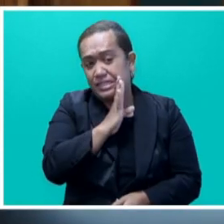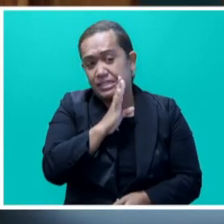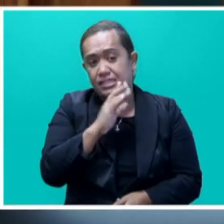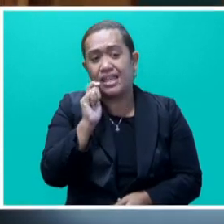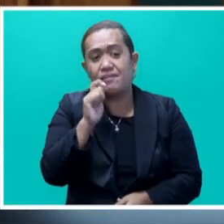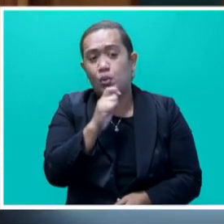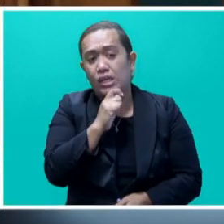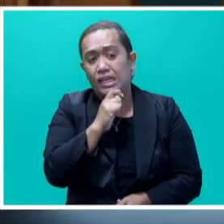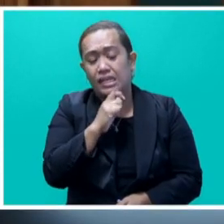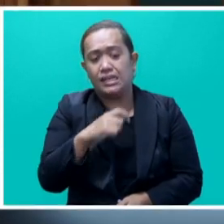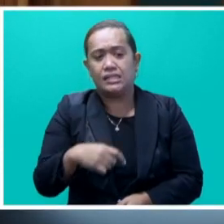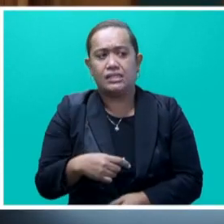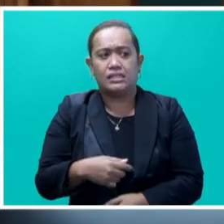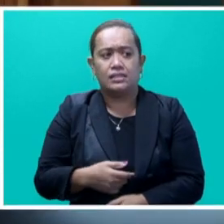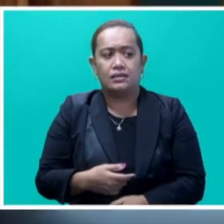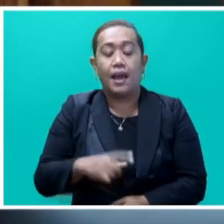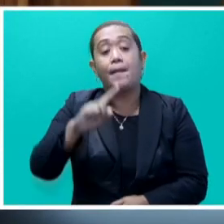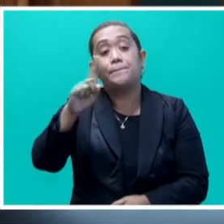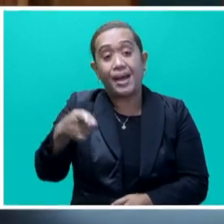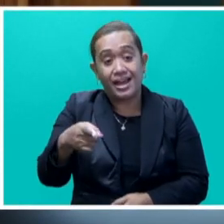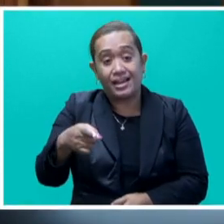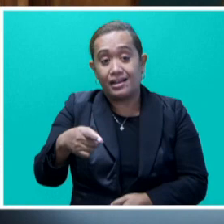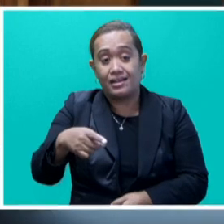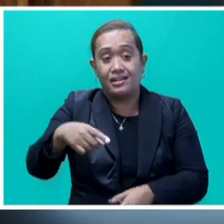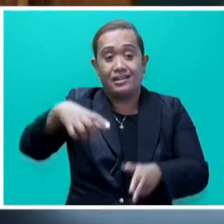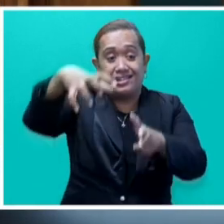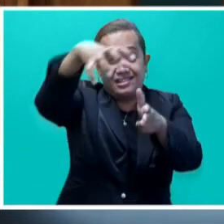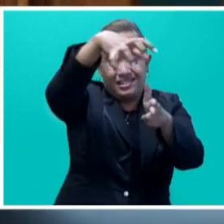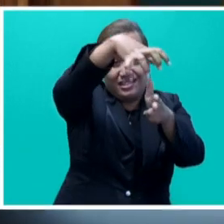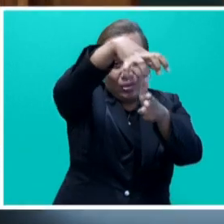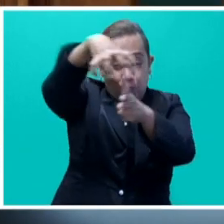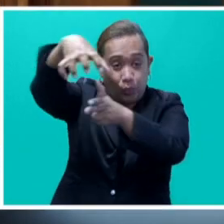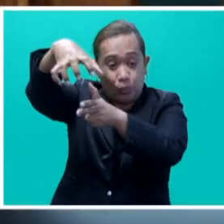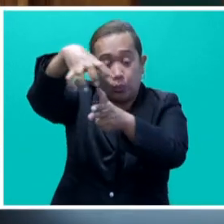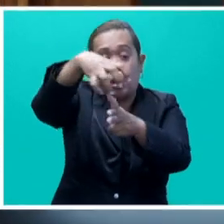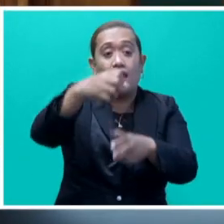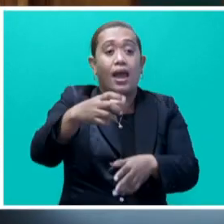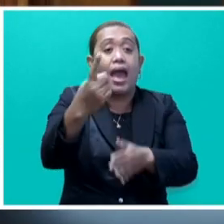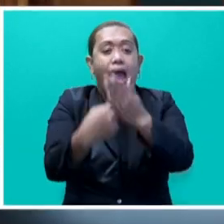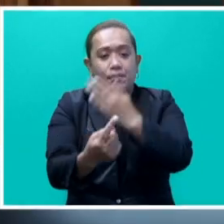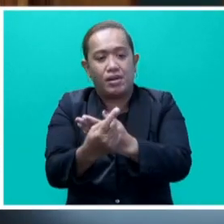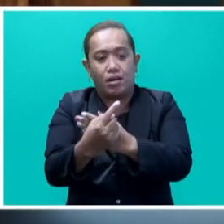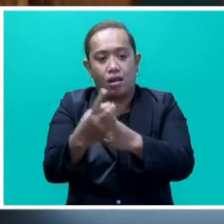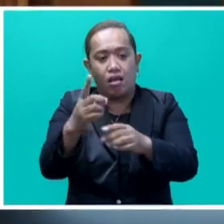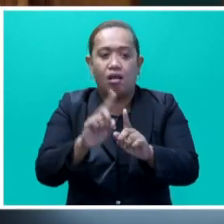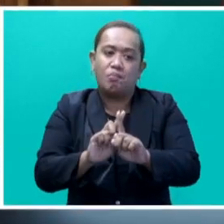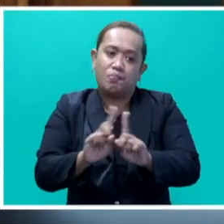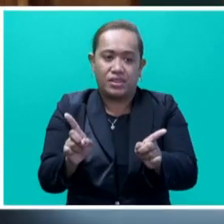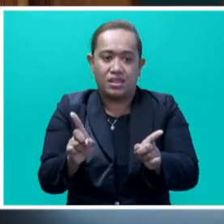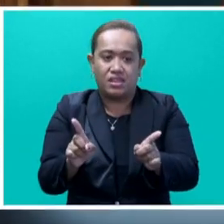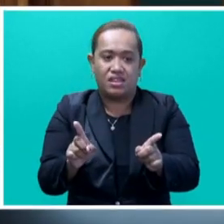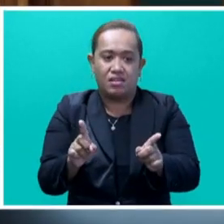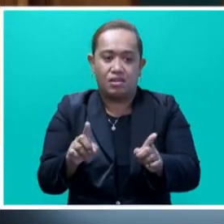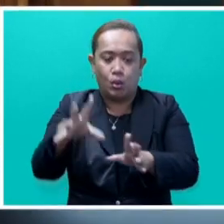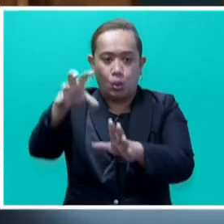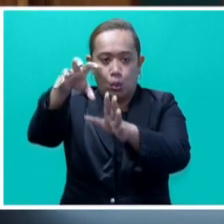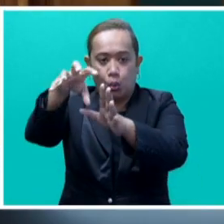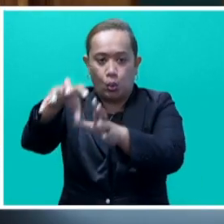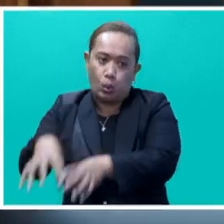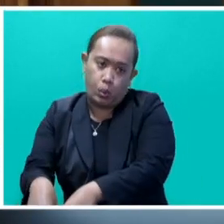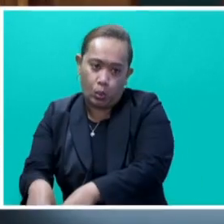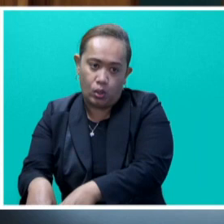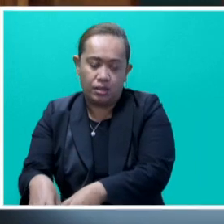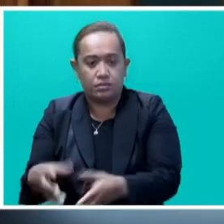drone had malfunctioned during the Taviuni Reserve Survey operation, and this was reported to the